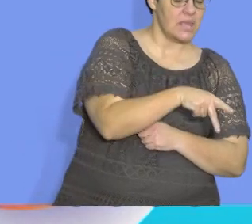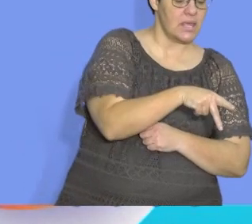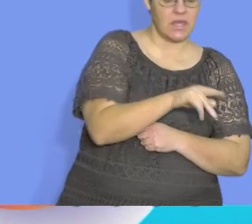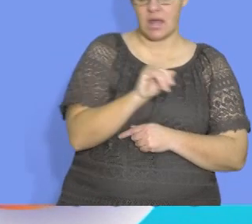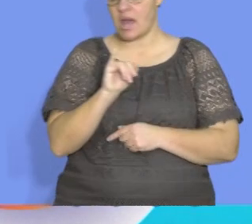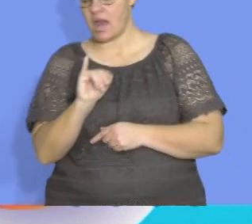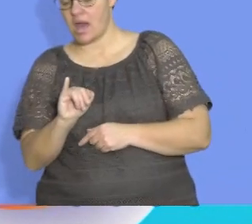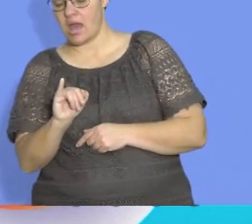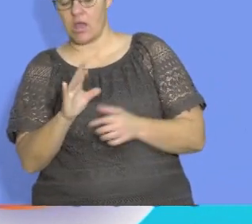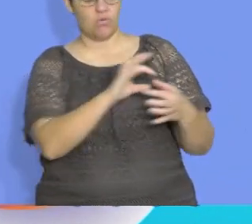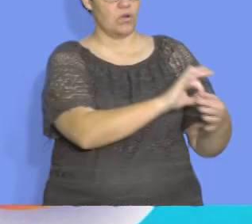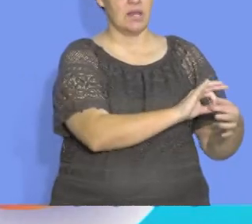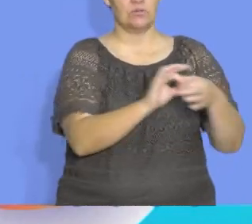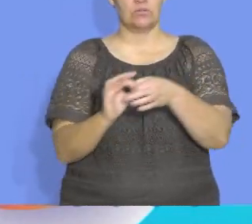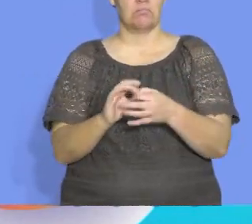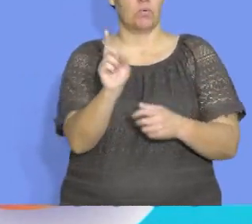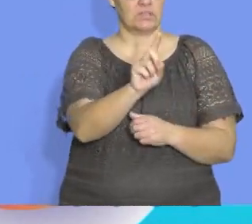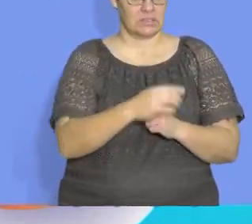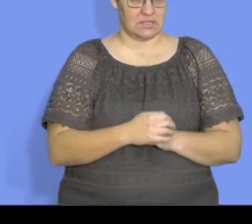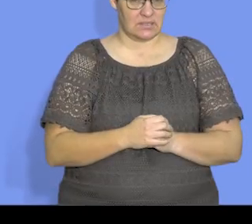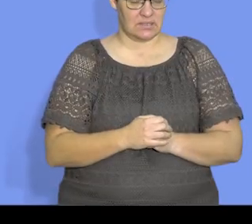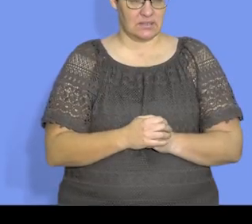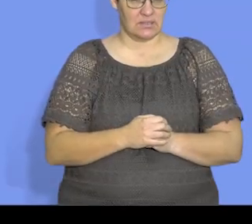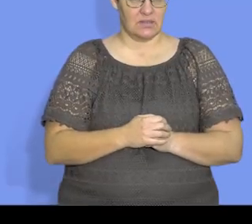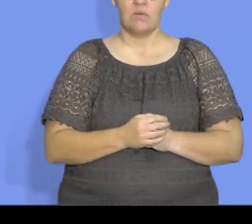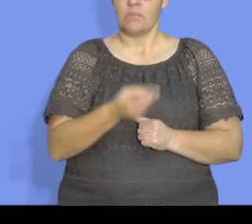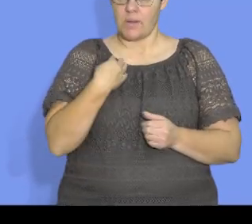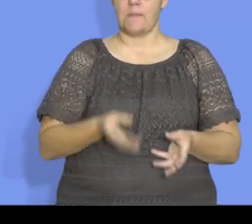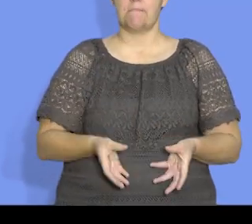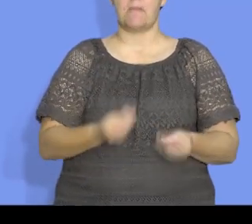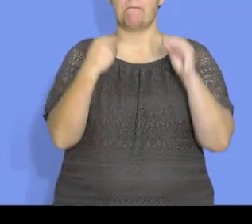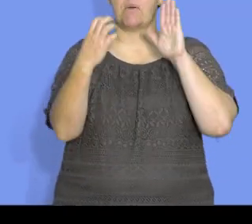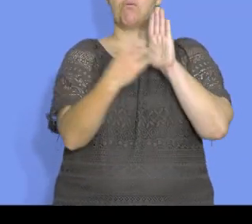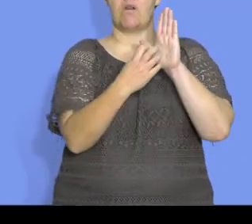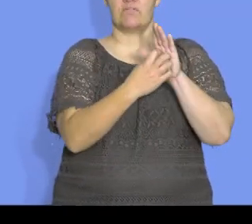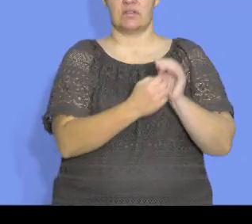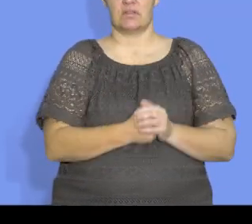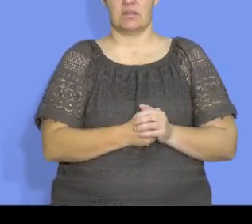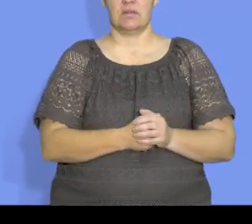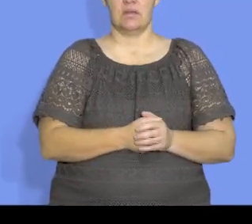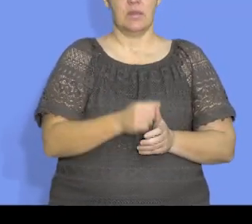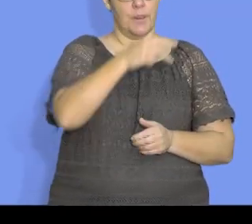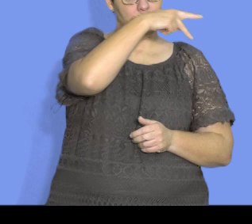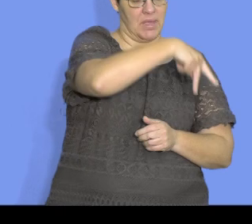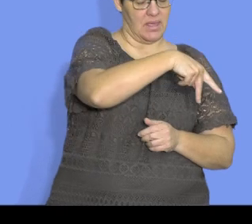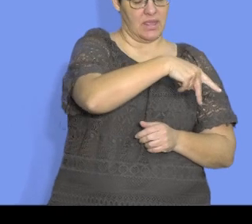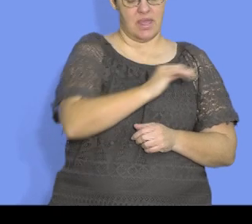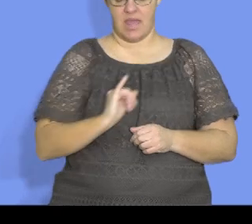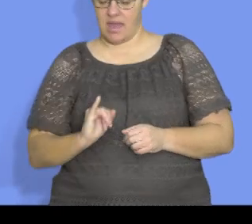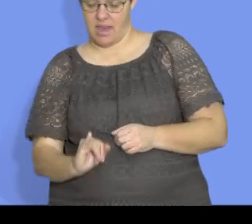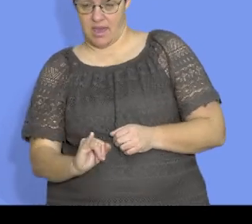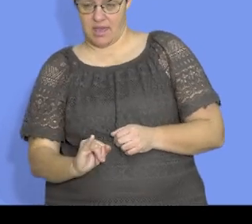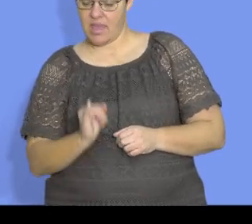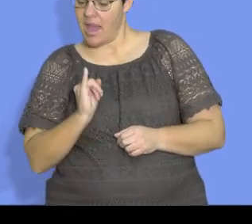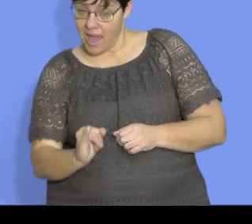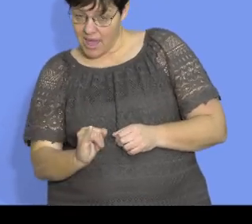and I? And if we did that, we'd get this sort of graph. P against I, where